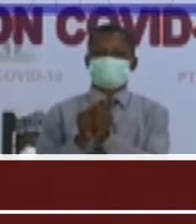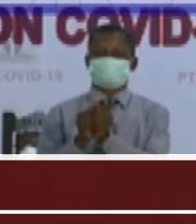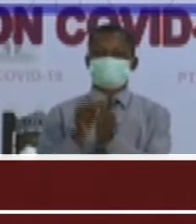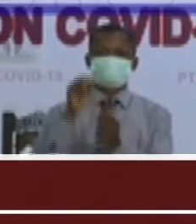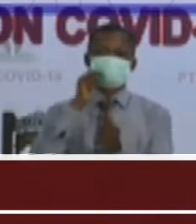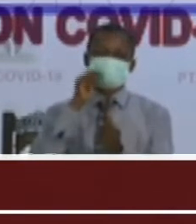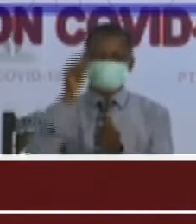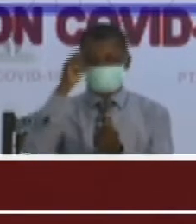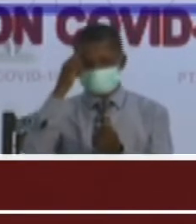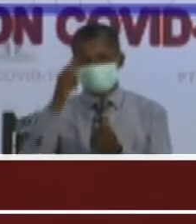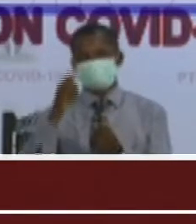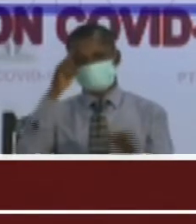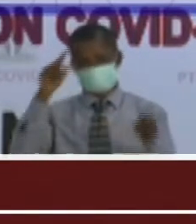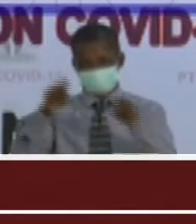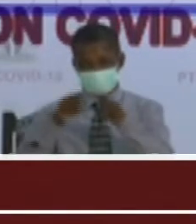agreed to